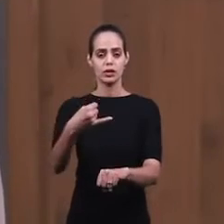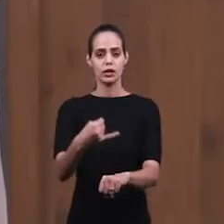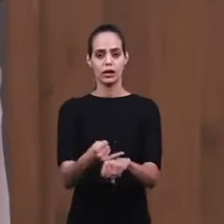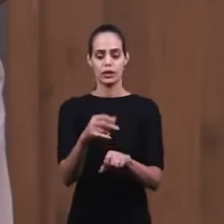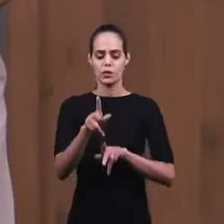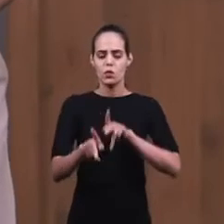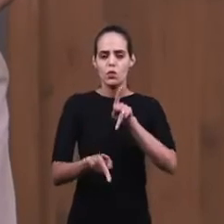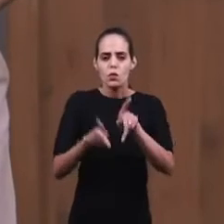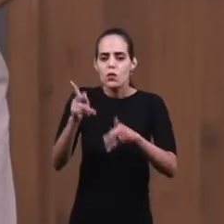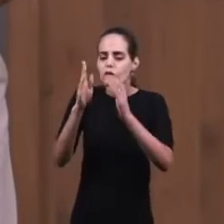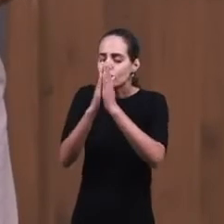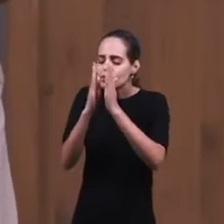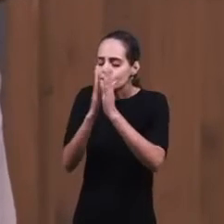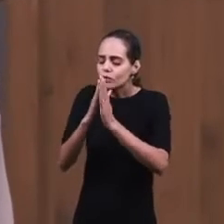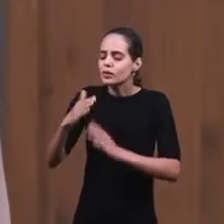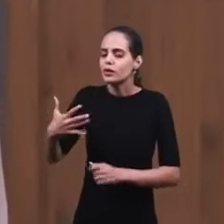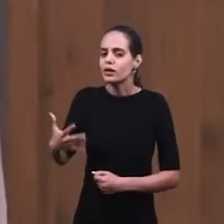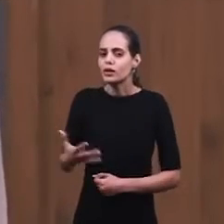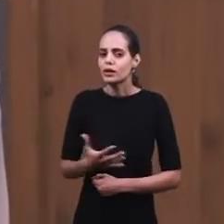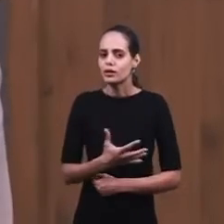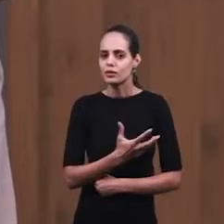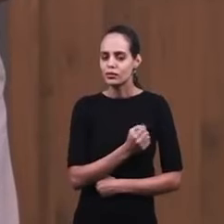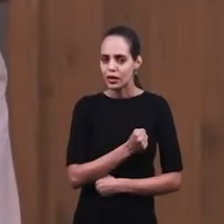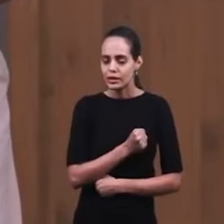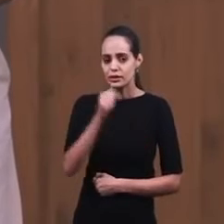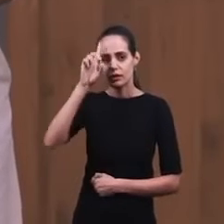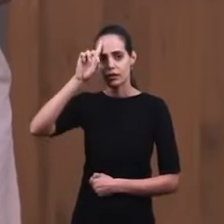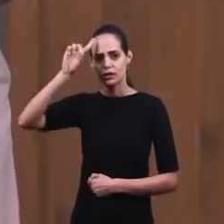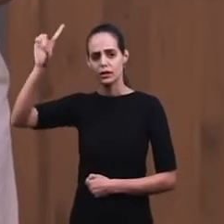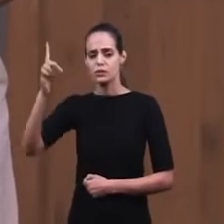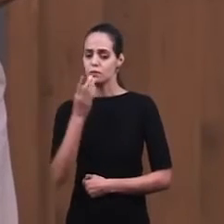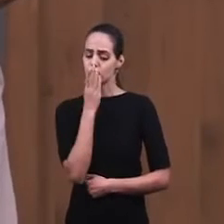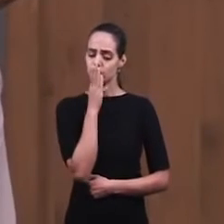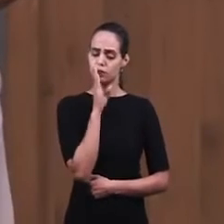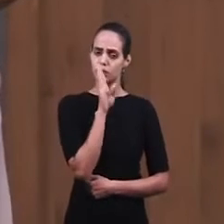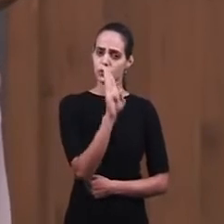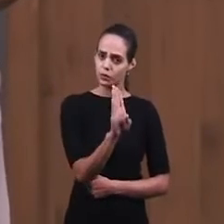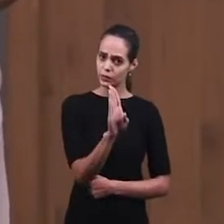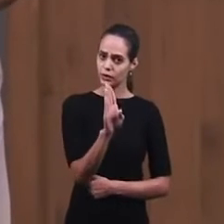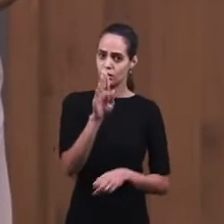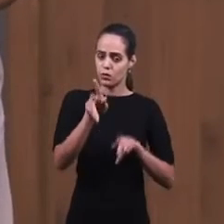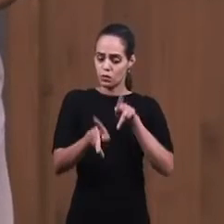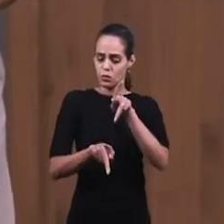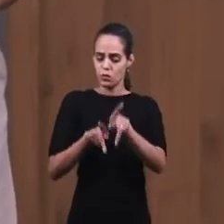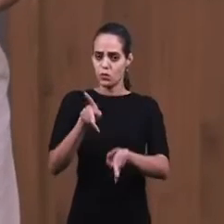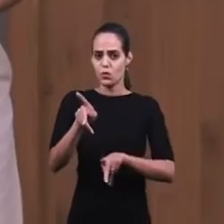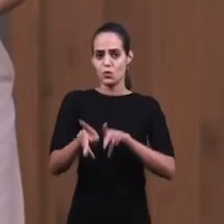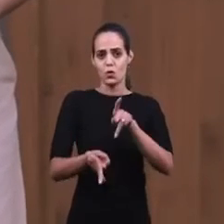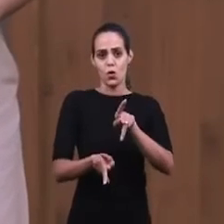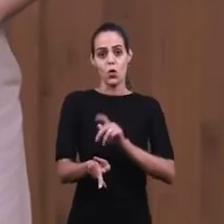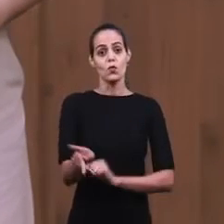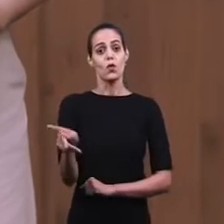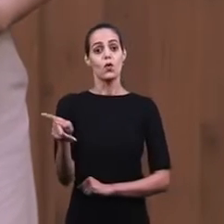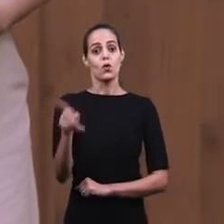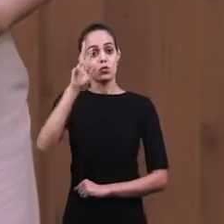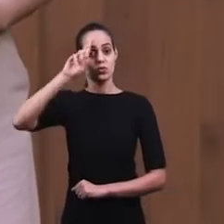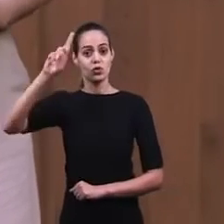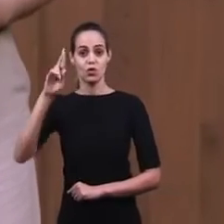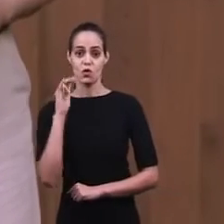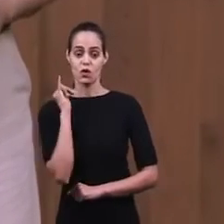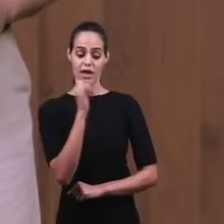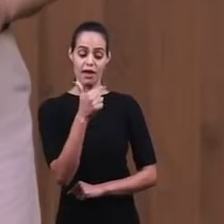Him. He promised this. He said, I chose Jerusalem so that there my name would